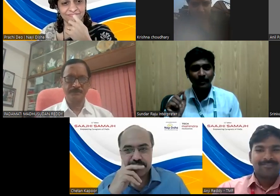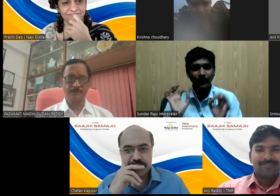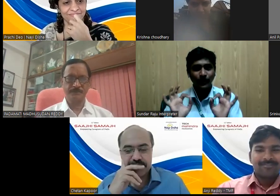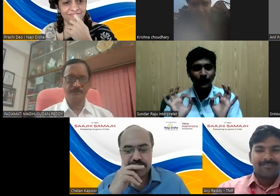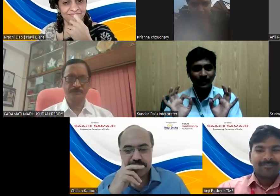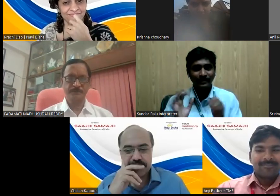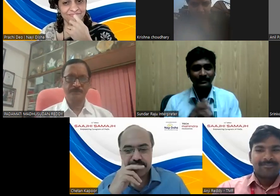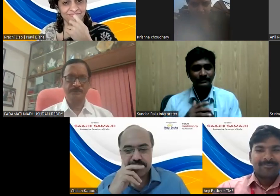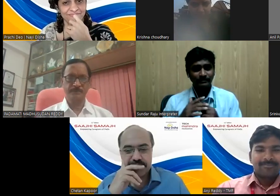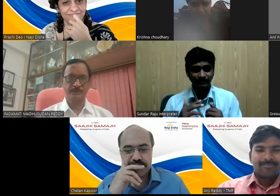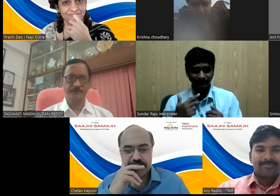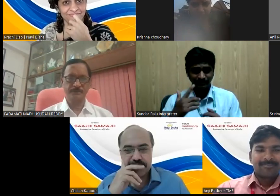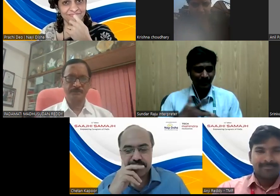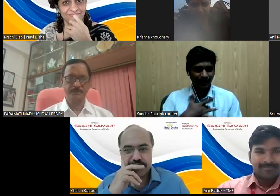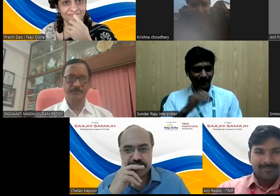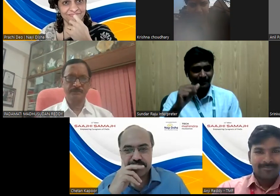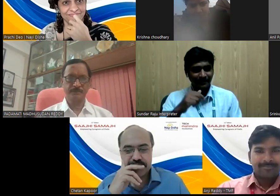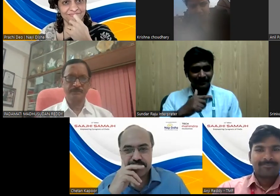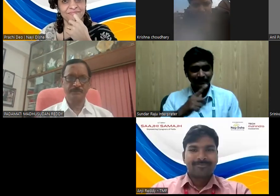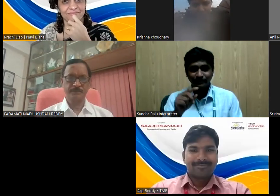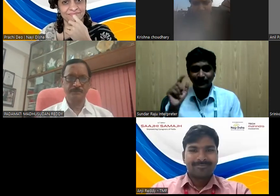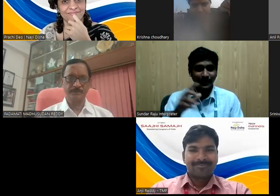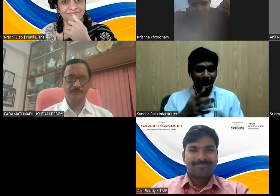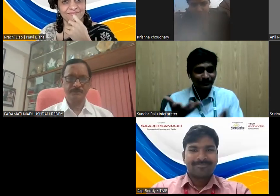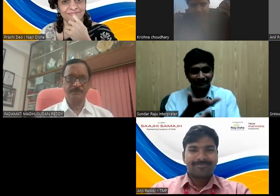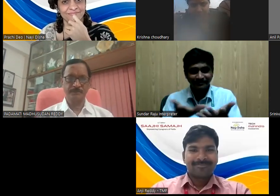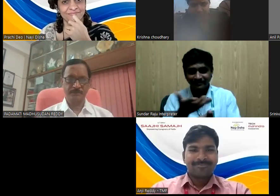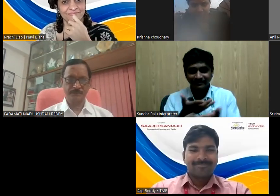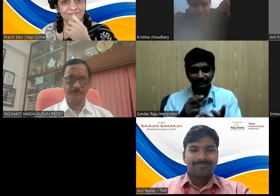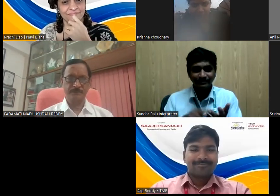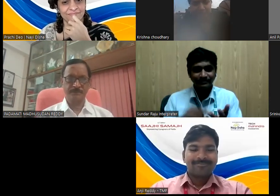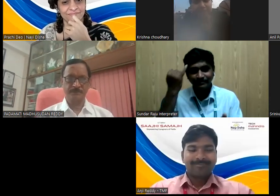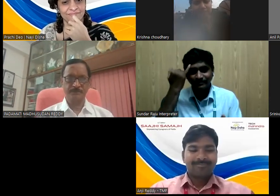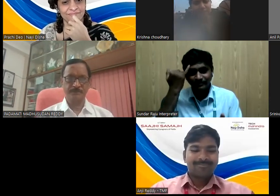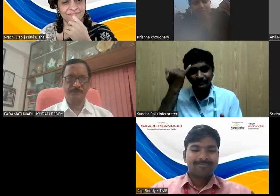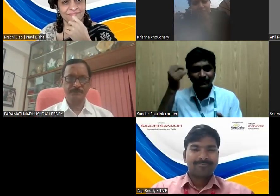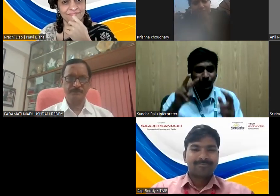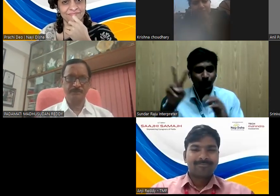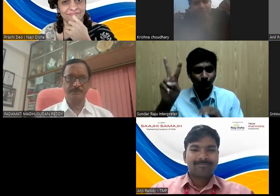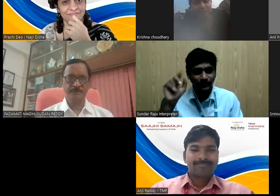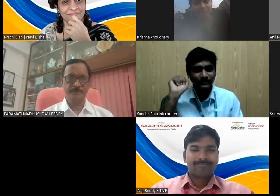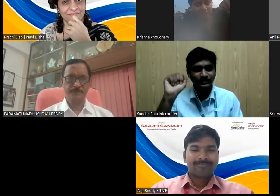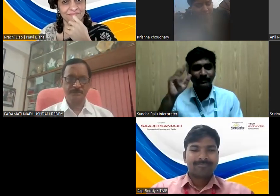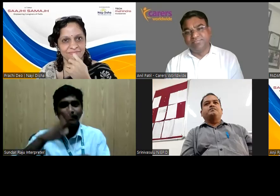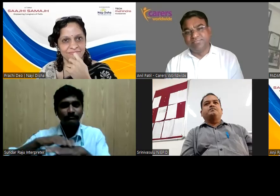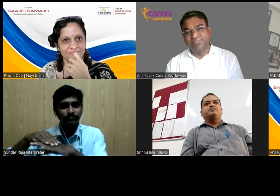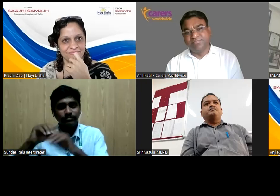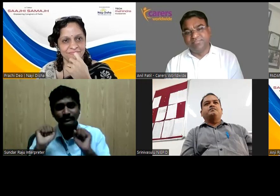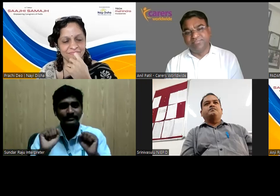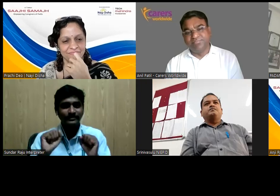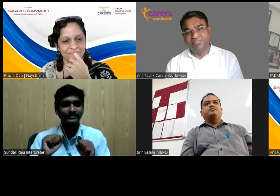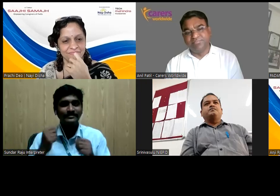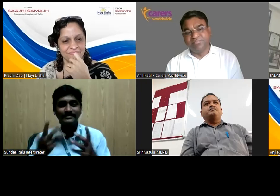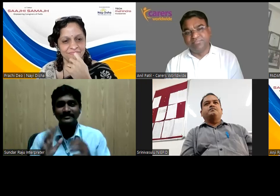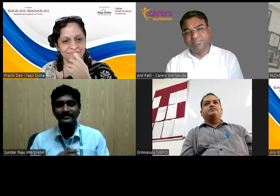wonderful insights from all the panelists who shared their wisdom and their experiences with us. And